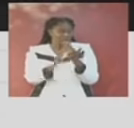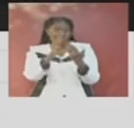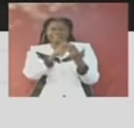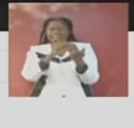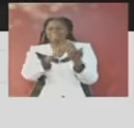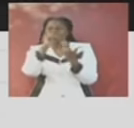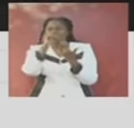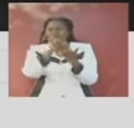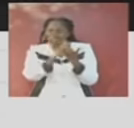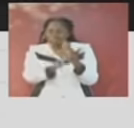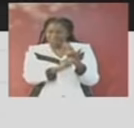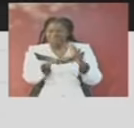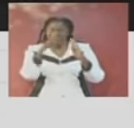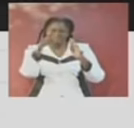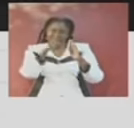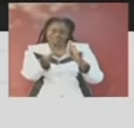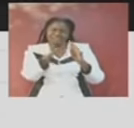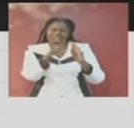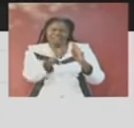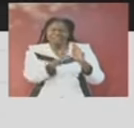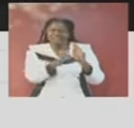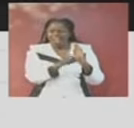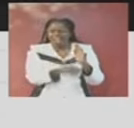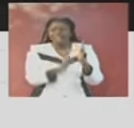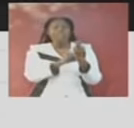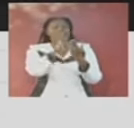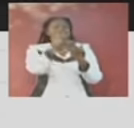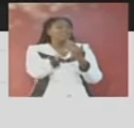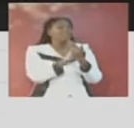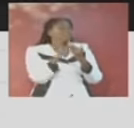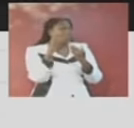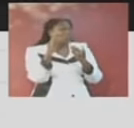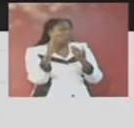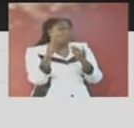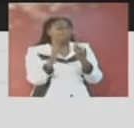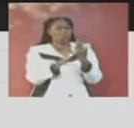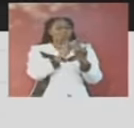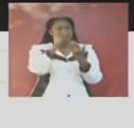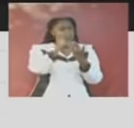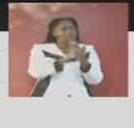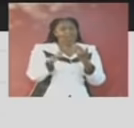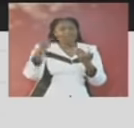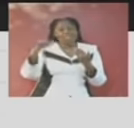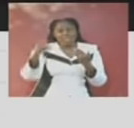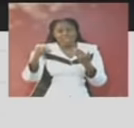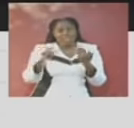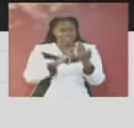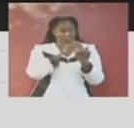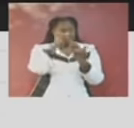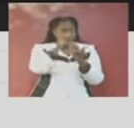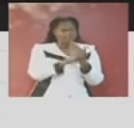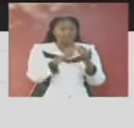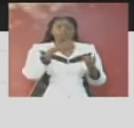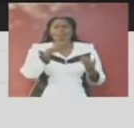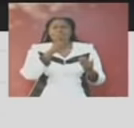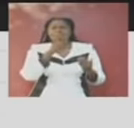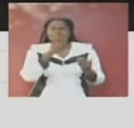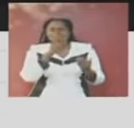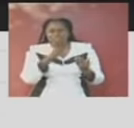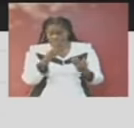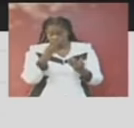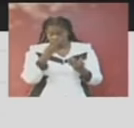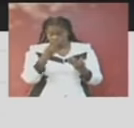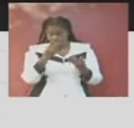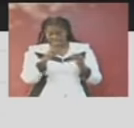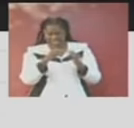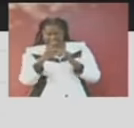September being the blue, October being the green, and November being the orange that you're seeing at the